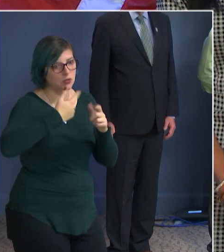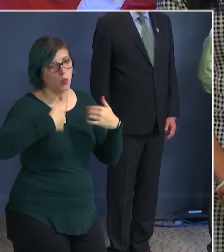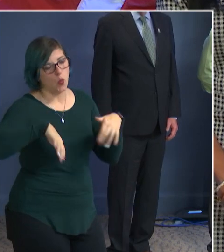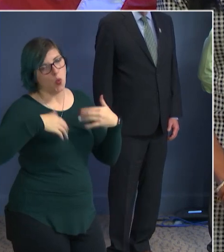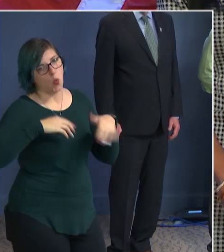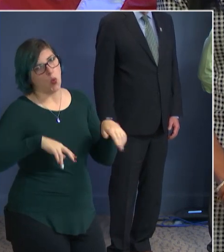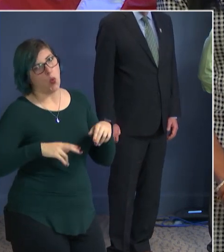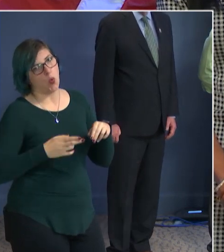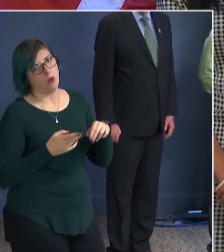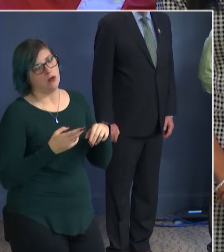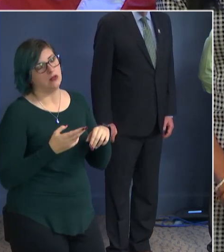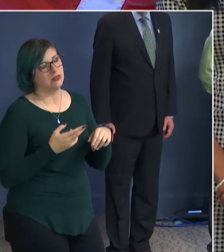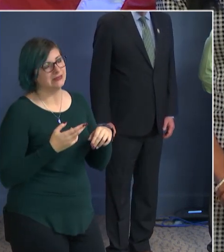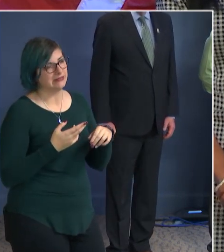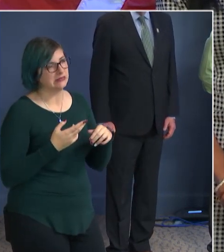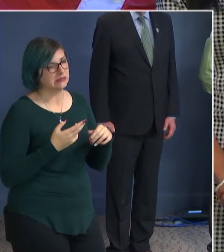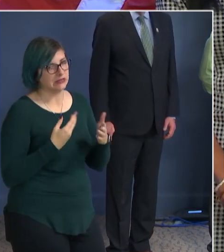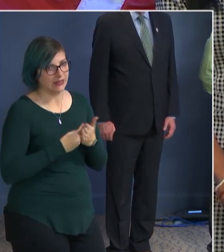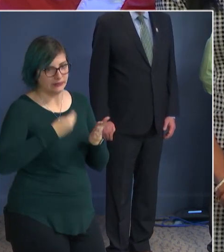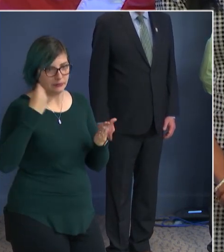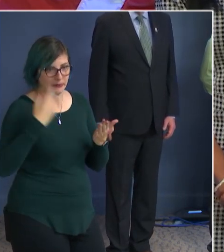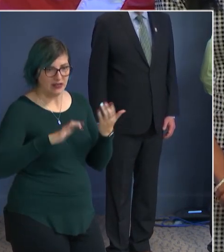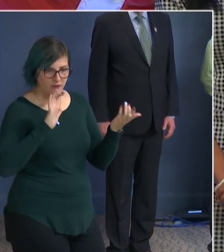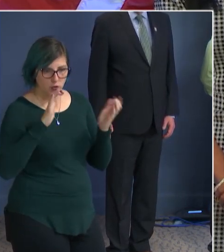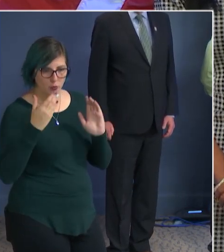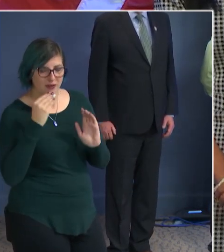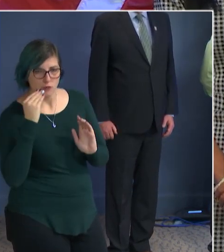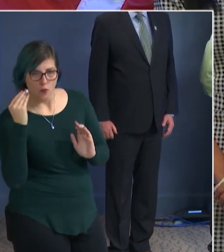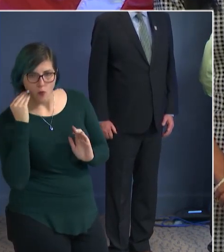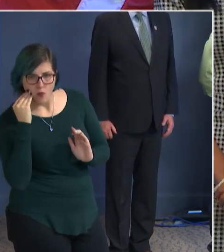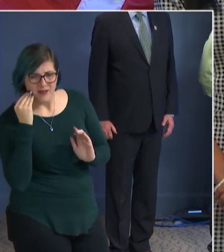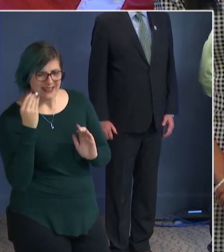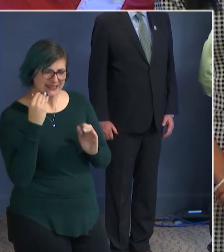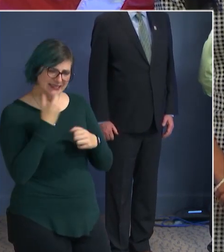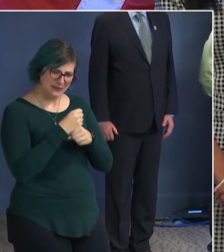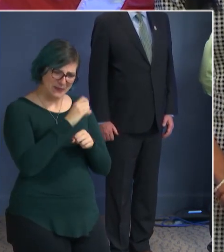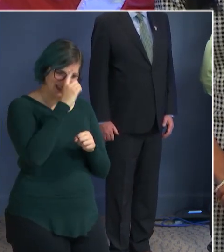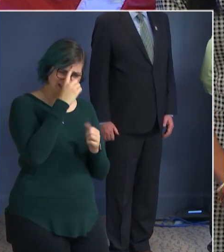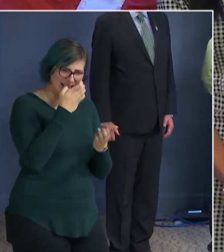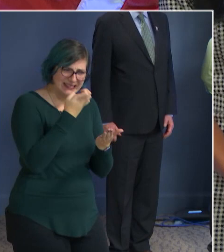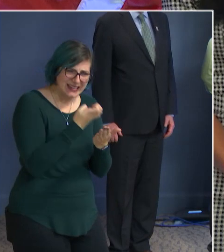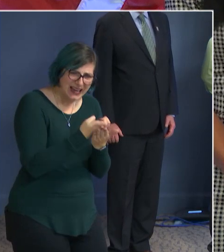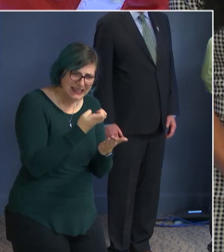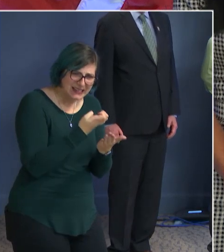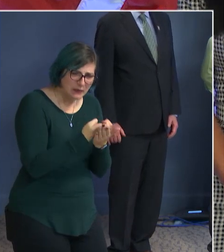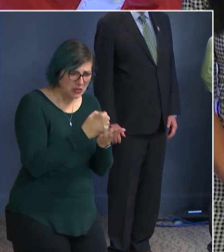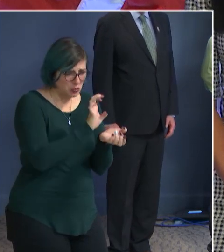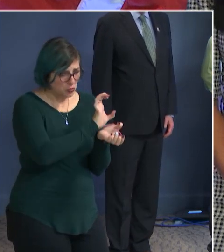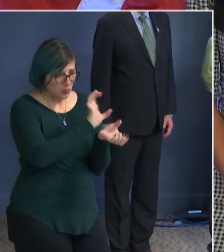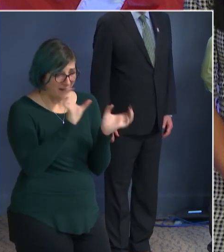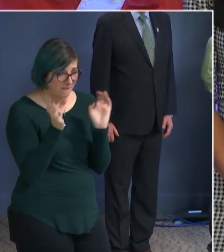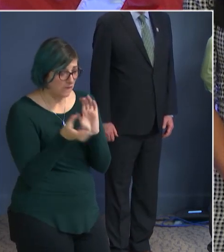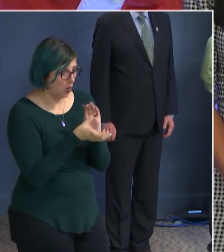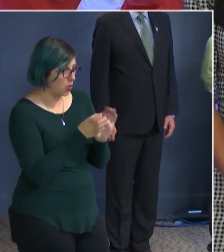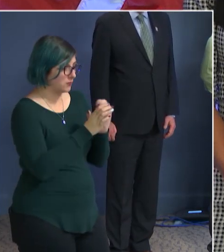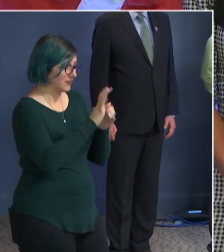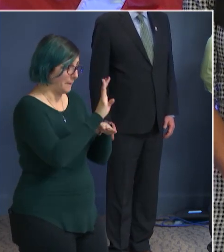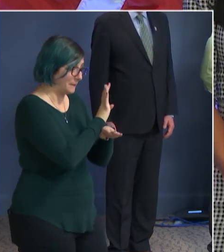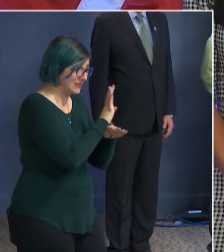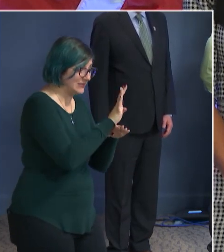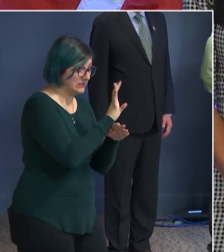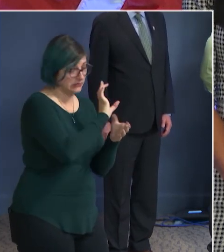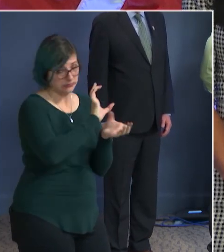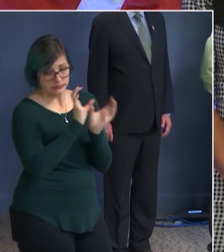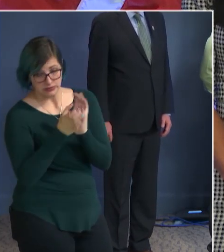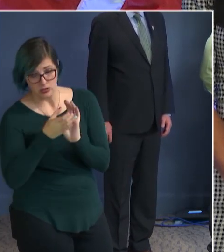than residential rents. Does it make sense economically at scale to convert from a commercial downtown